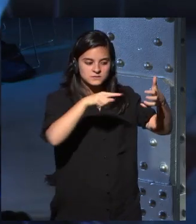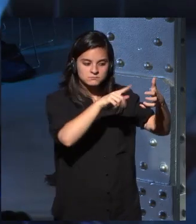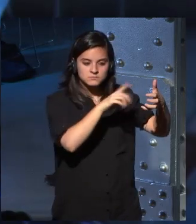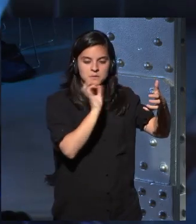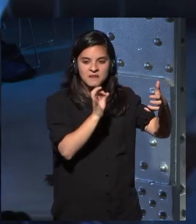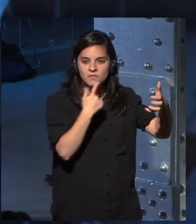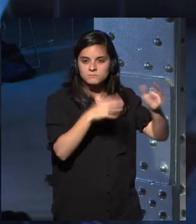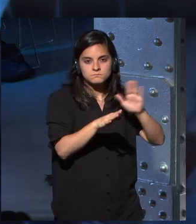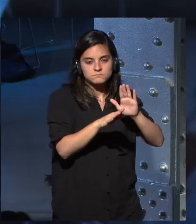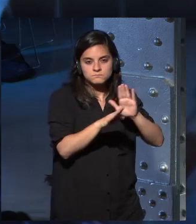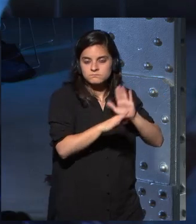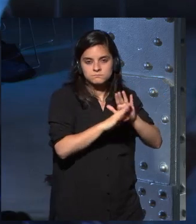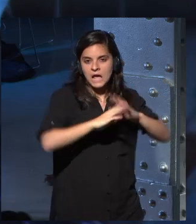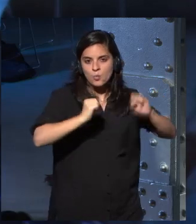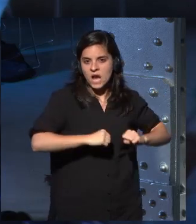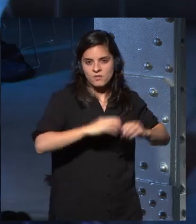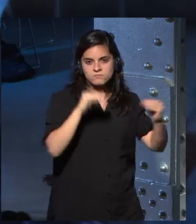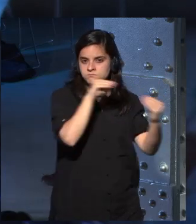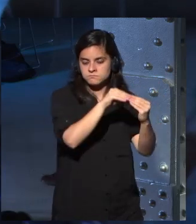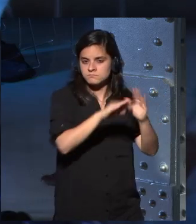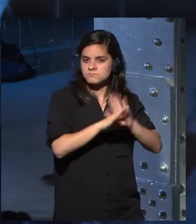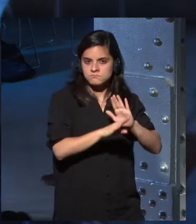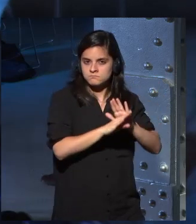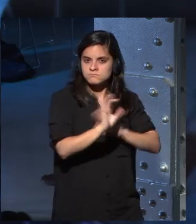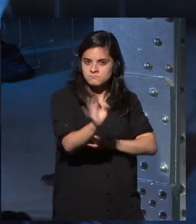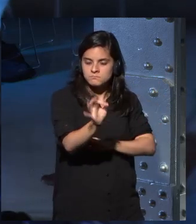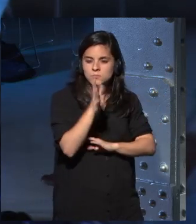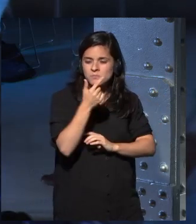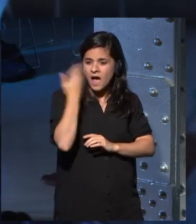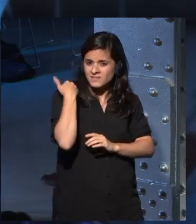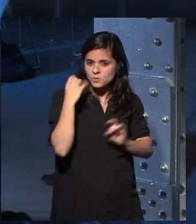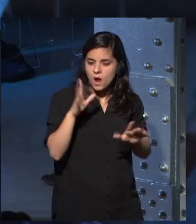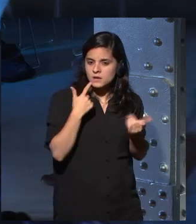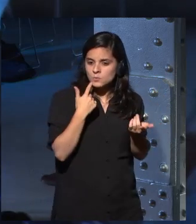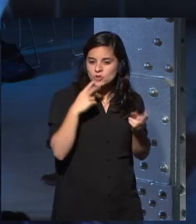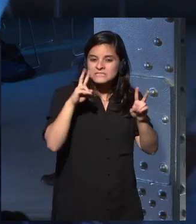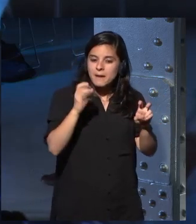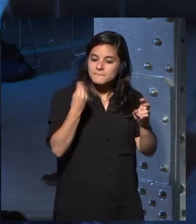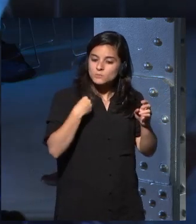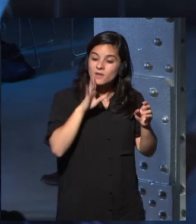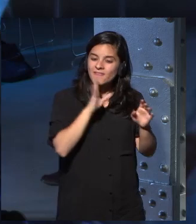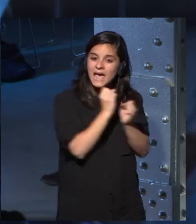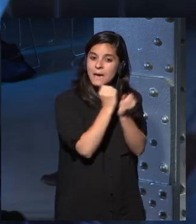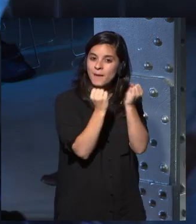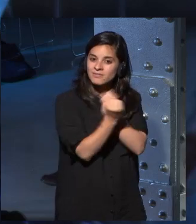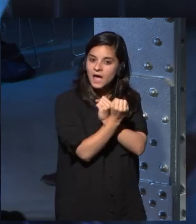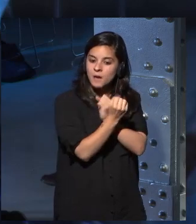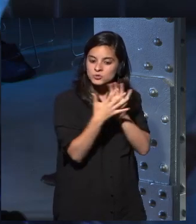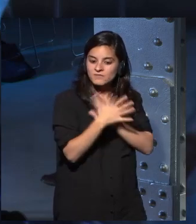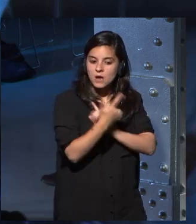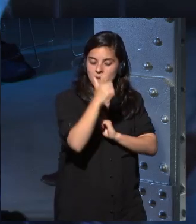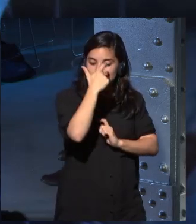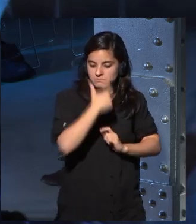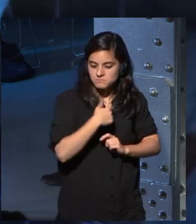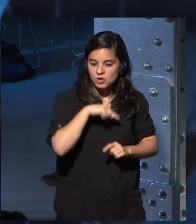broad sympathy with the concerns of the left. I'm also bored and alienated by the language of politics.